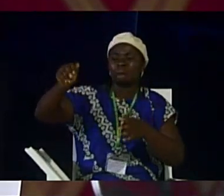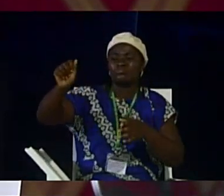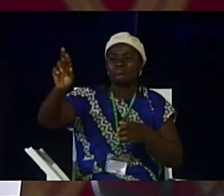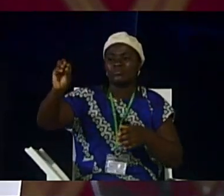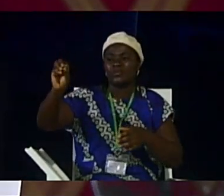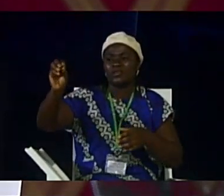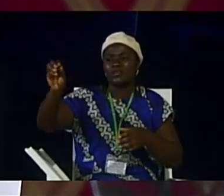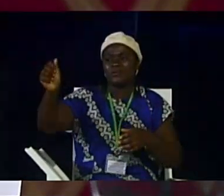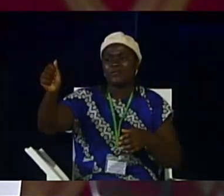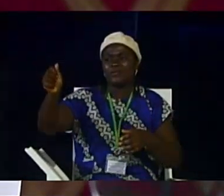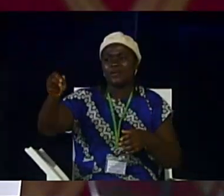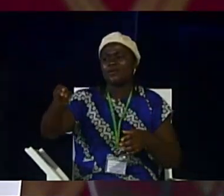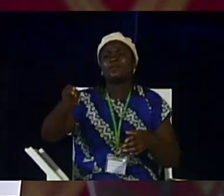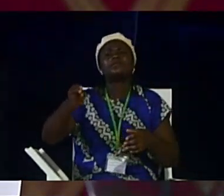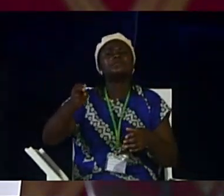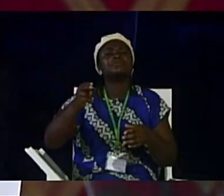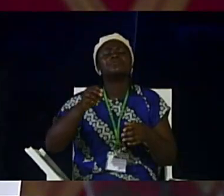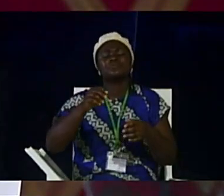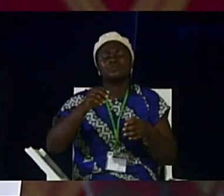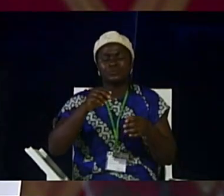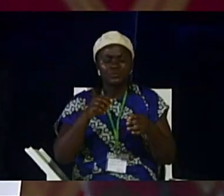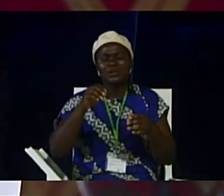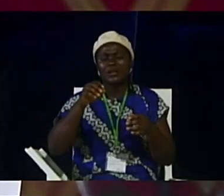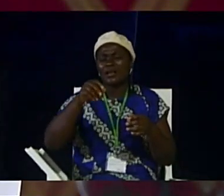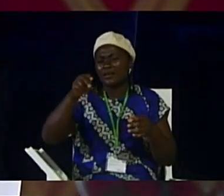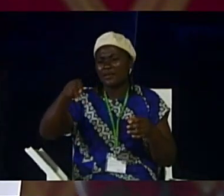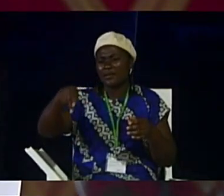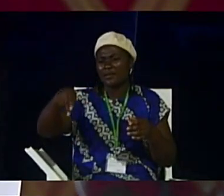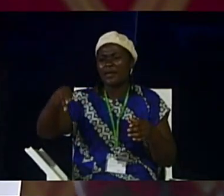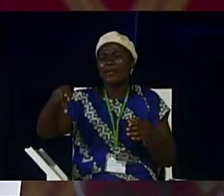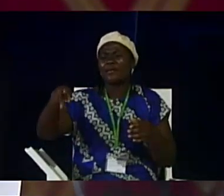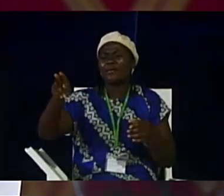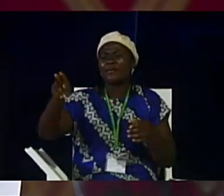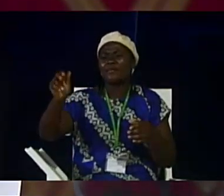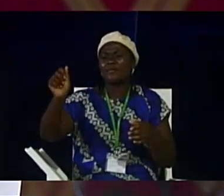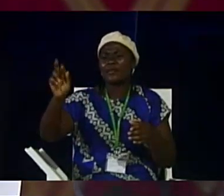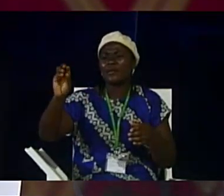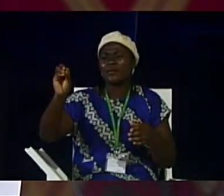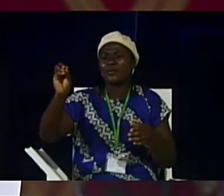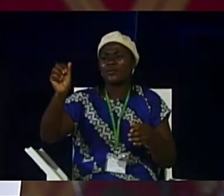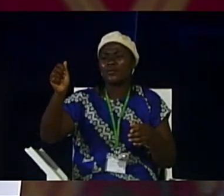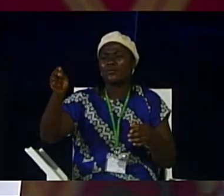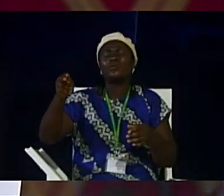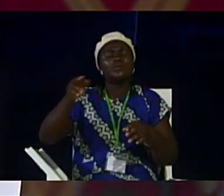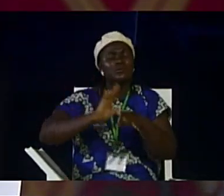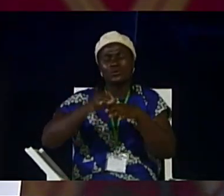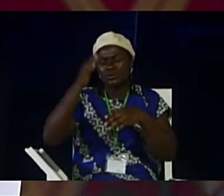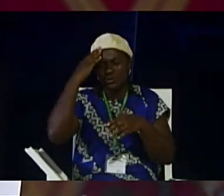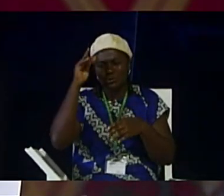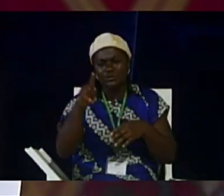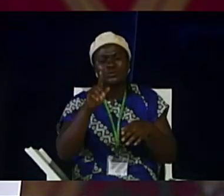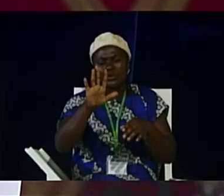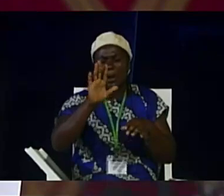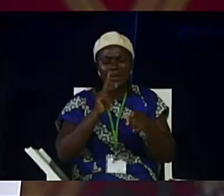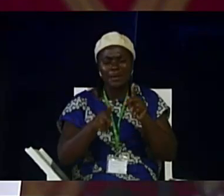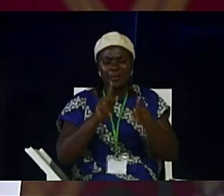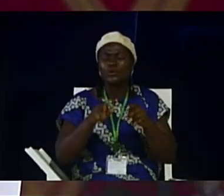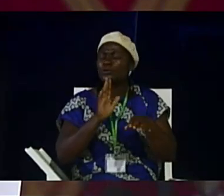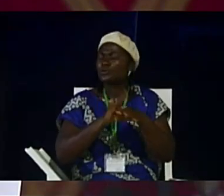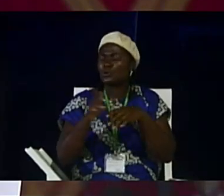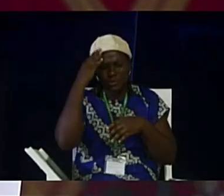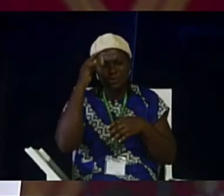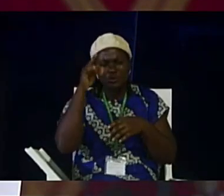people? Pharaoh doesn't know you. Your people don't know you. Who should I say